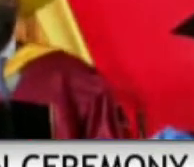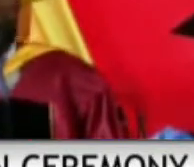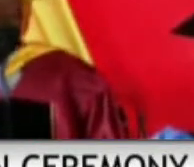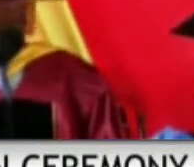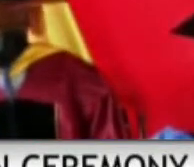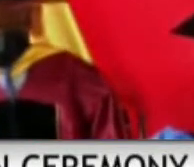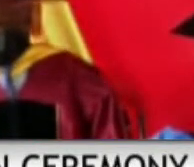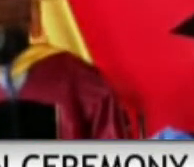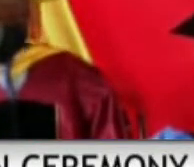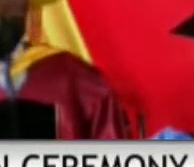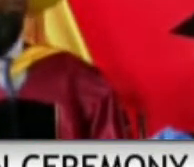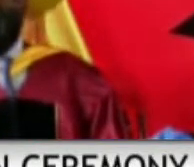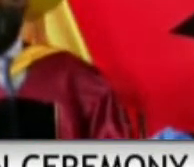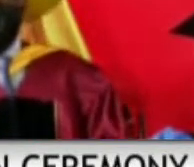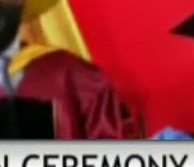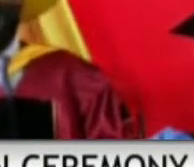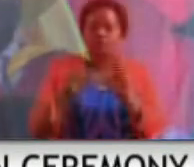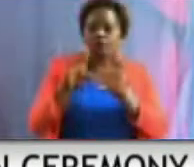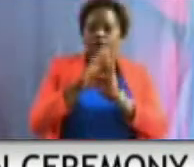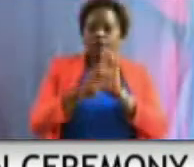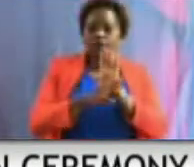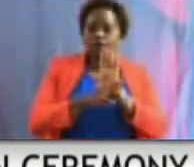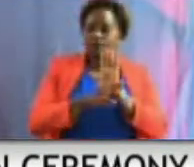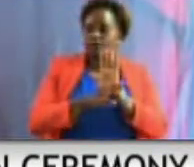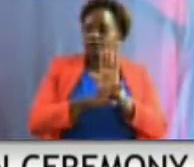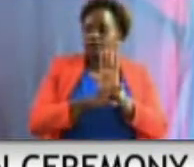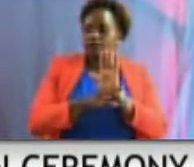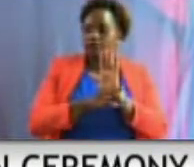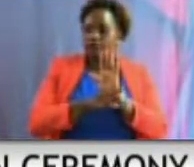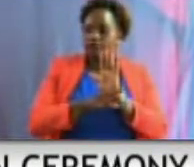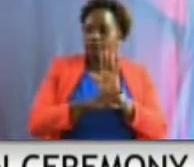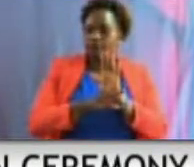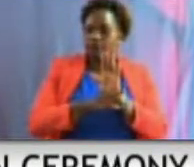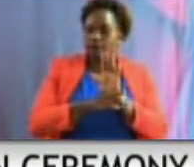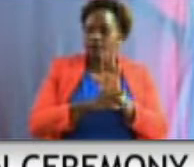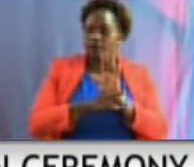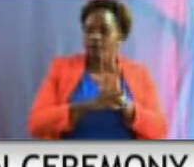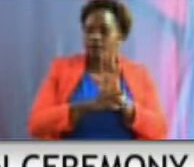with the program. And